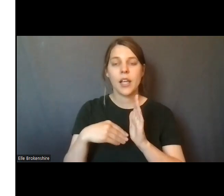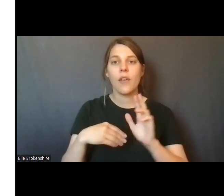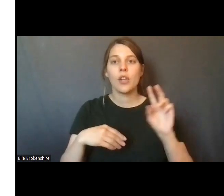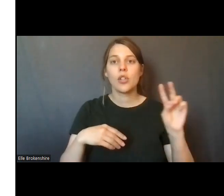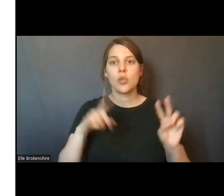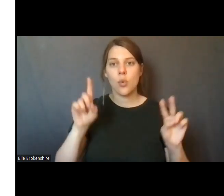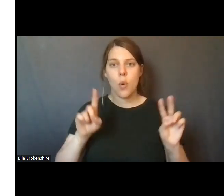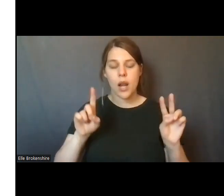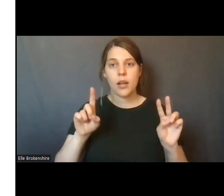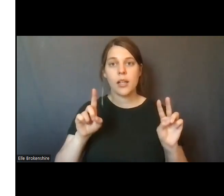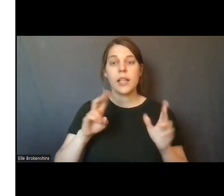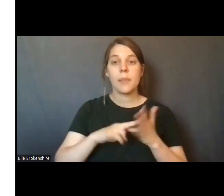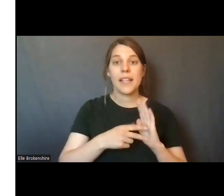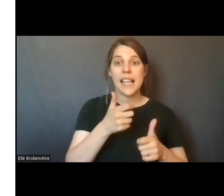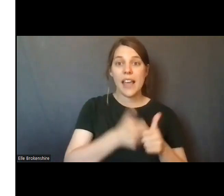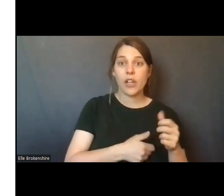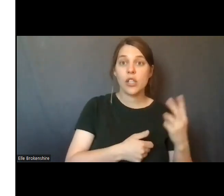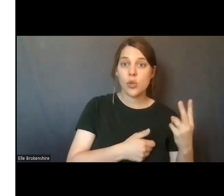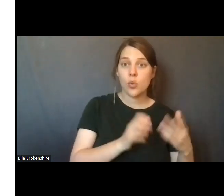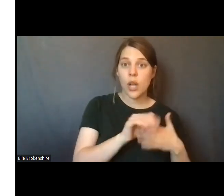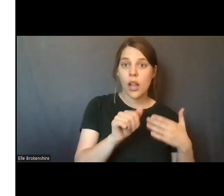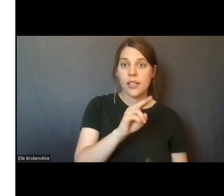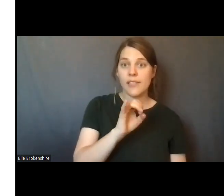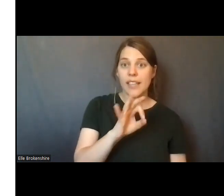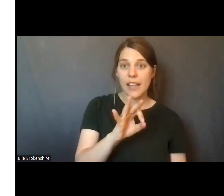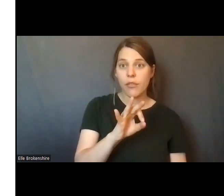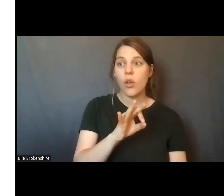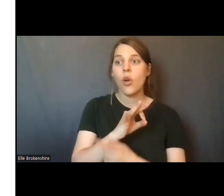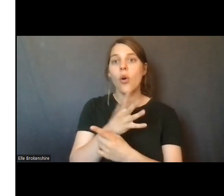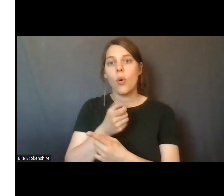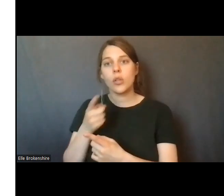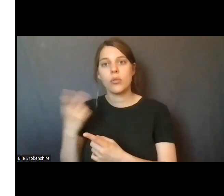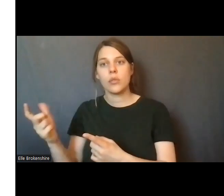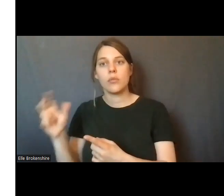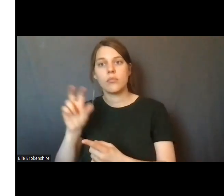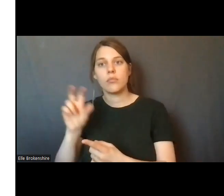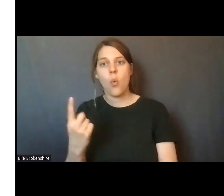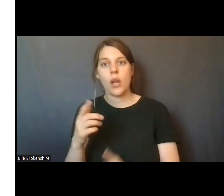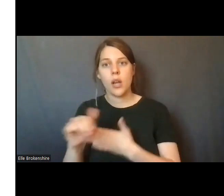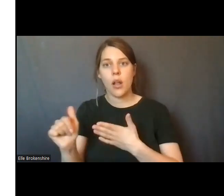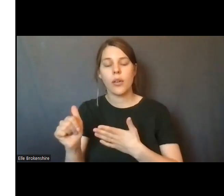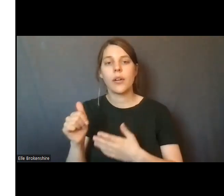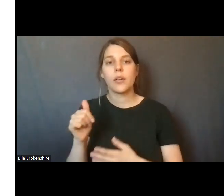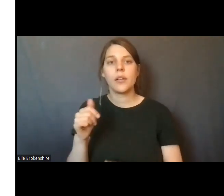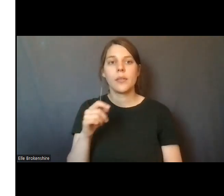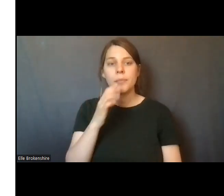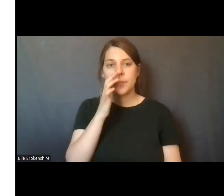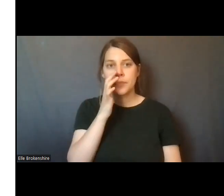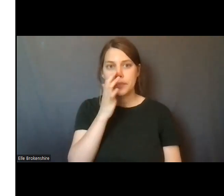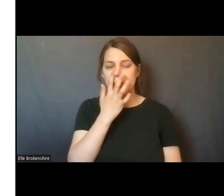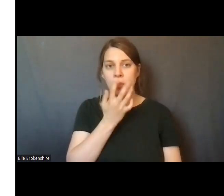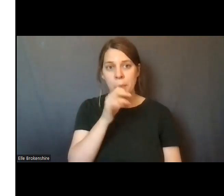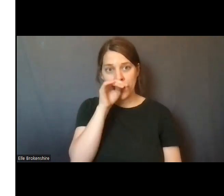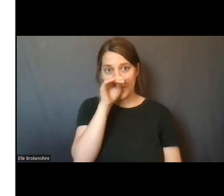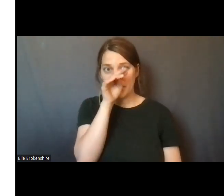every $2 of NIF funds that you're asking for, we want to see $1 in grantee matching funds.